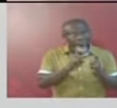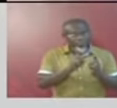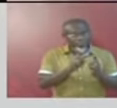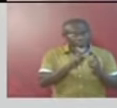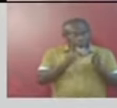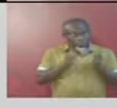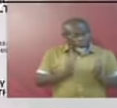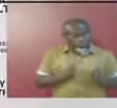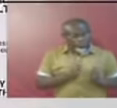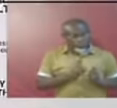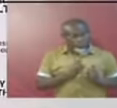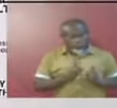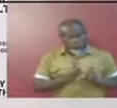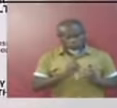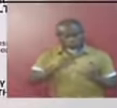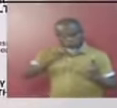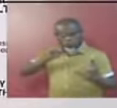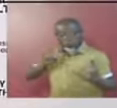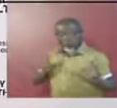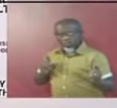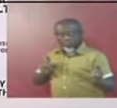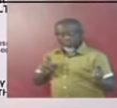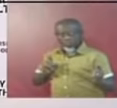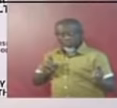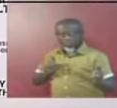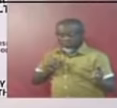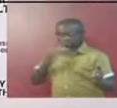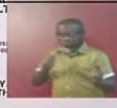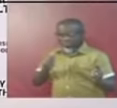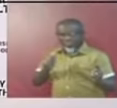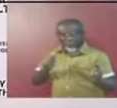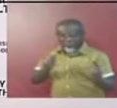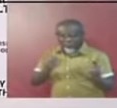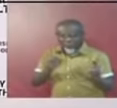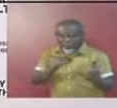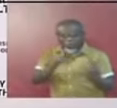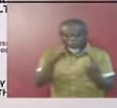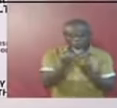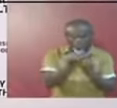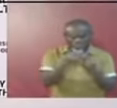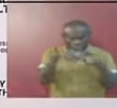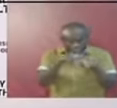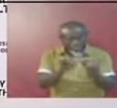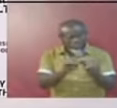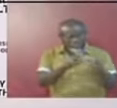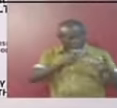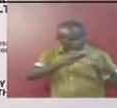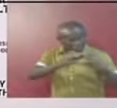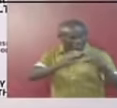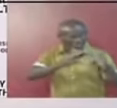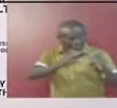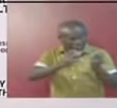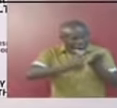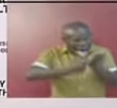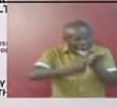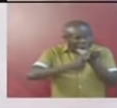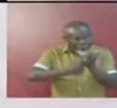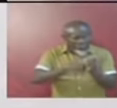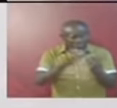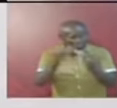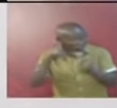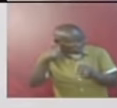distancing. Okay, so Mr. Turner, regarding, so you're saying persons saying they have headaches related